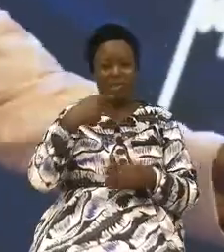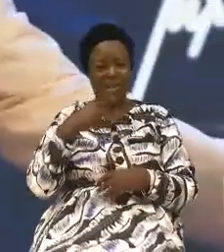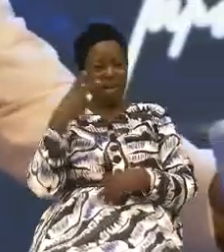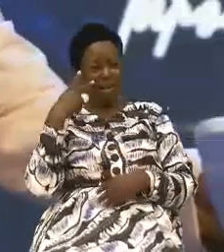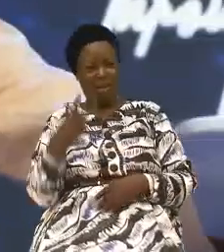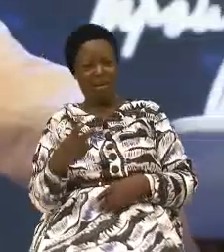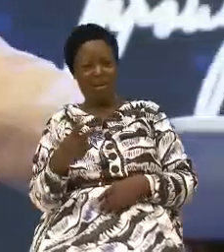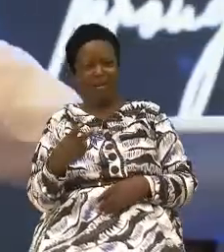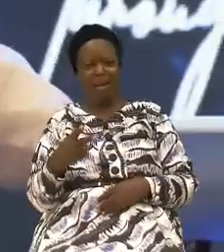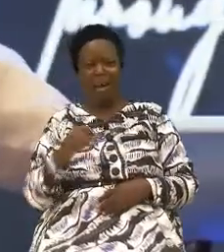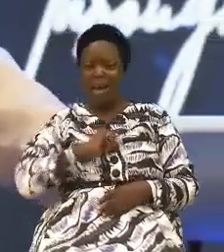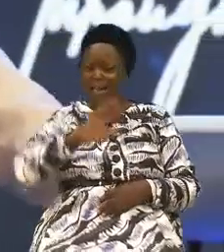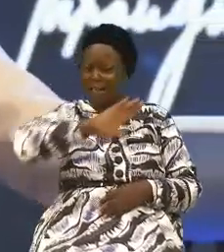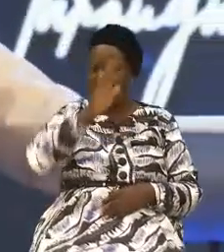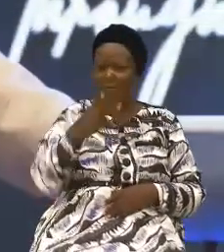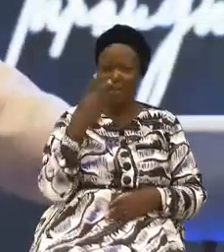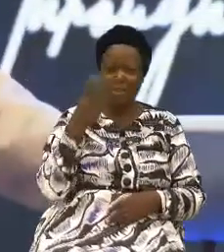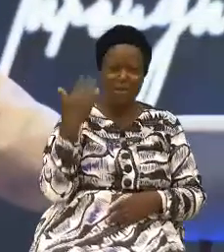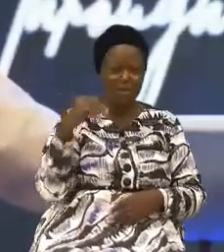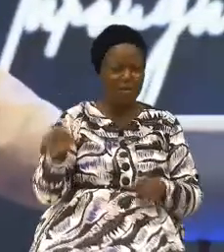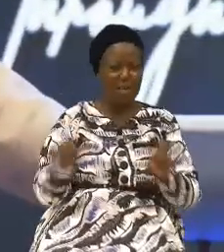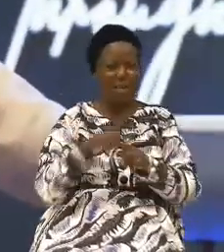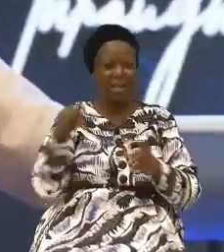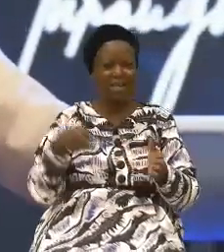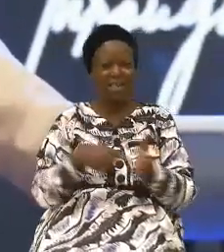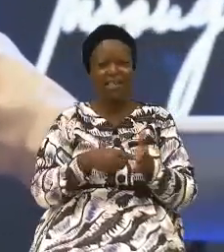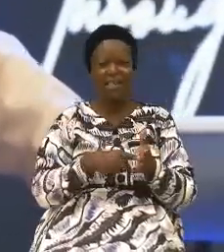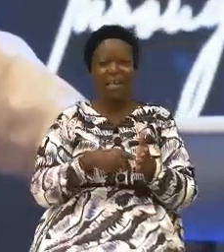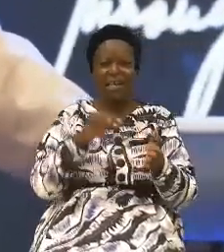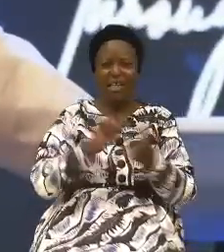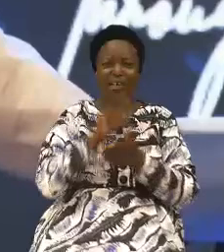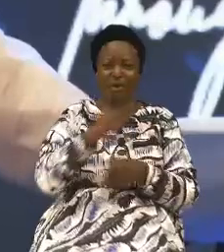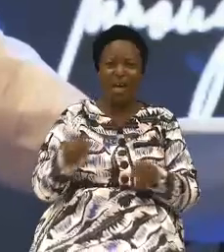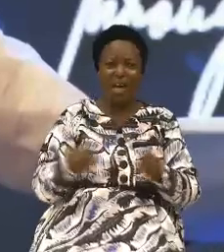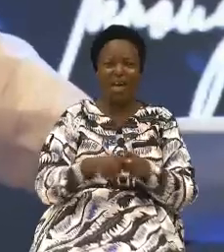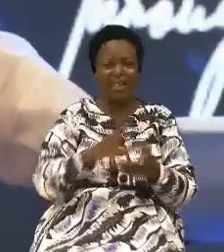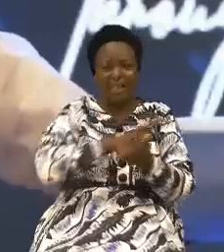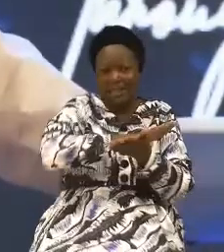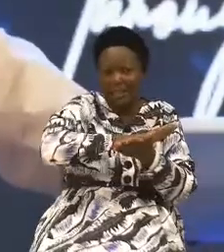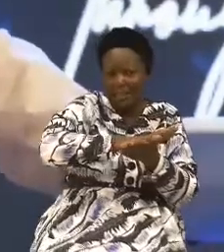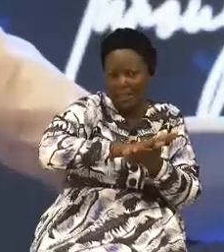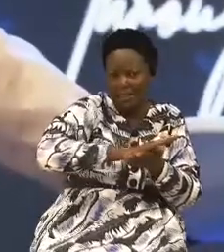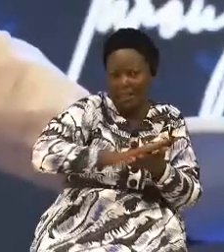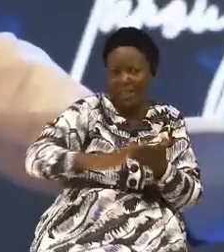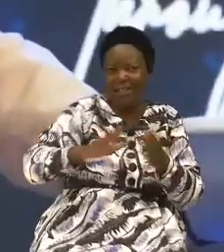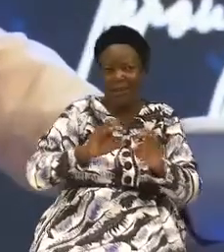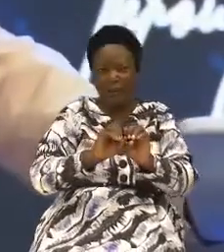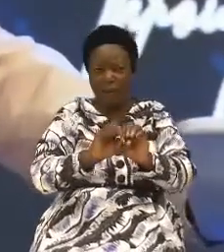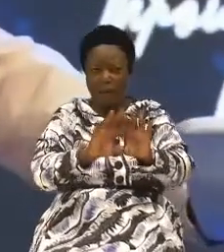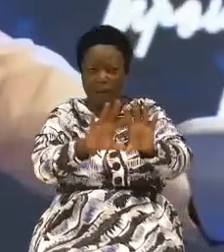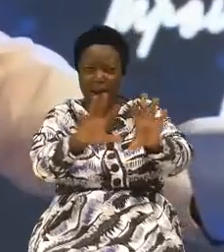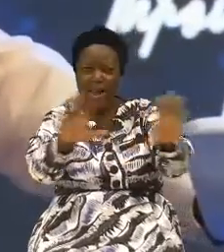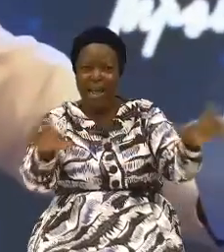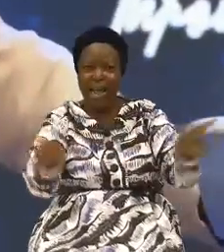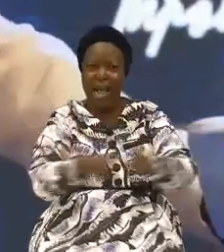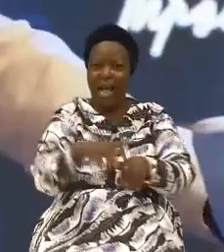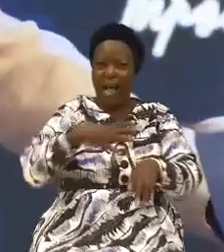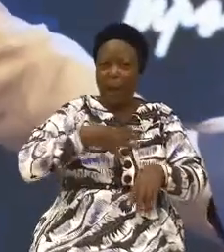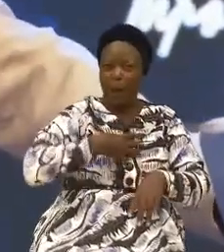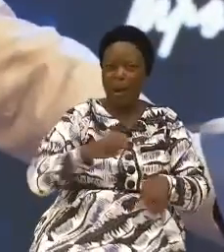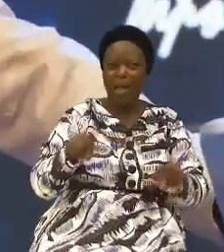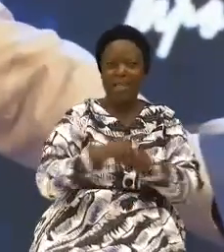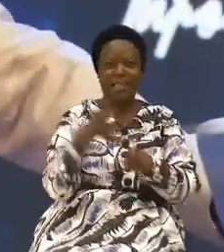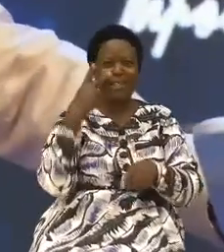I never saw you as clean, as bright, as white, as I see you